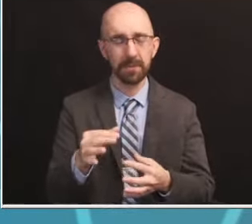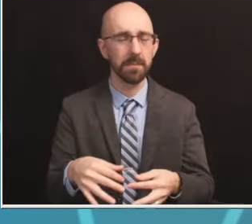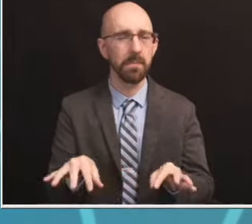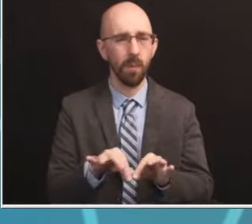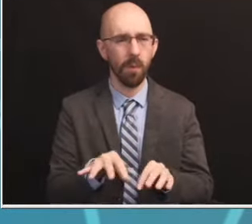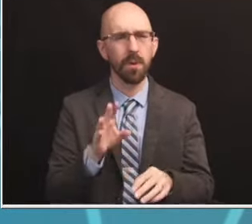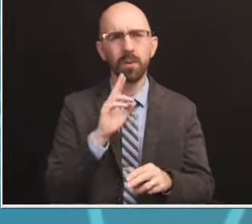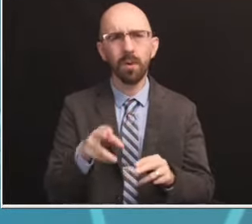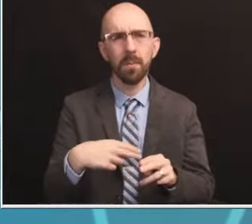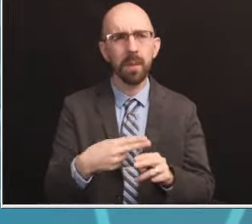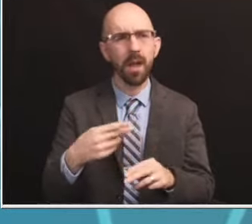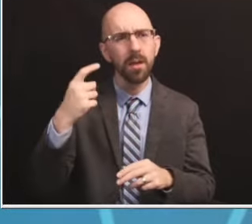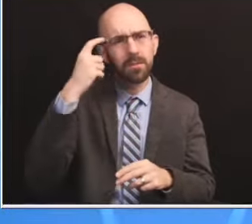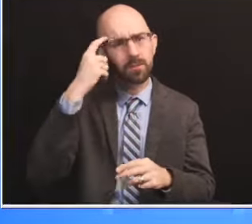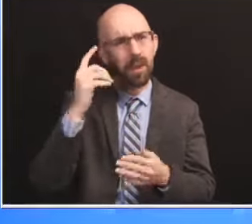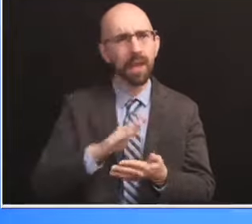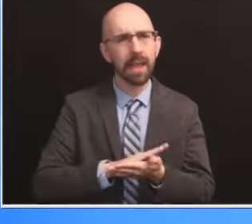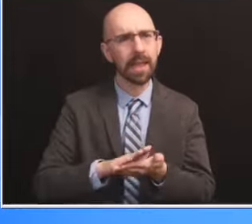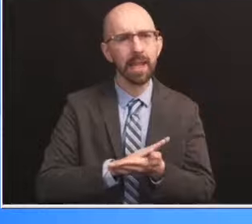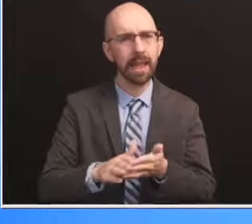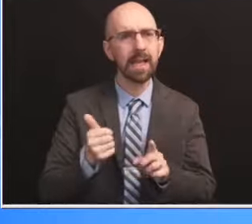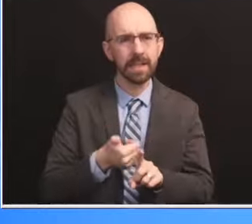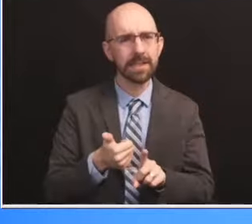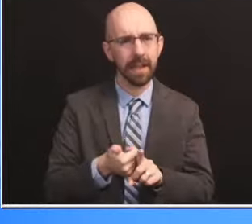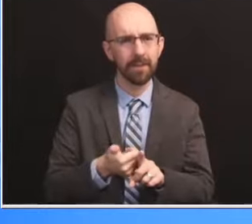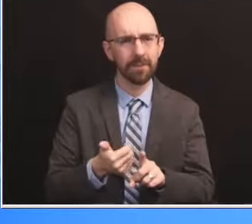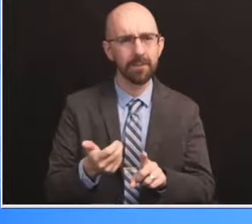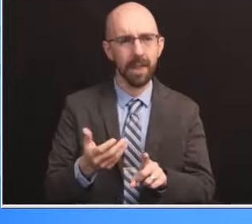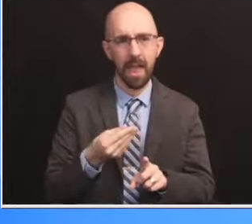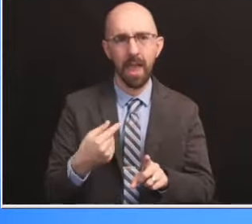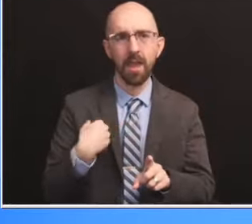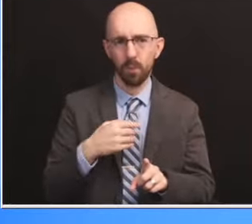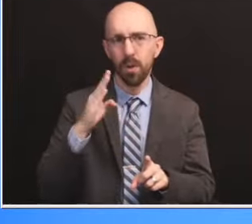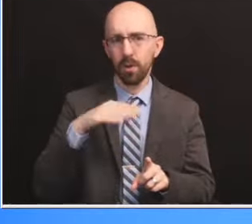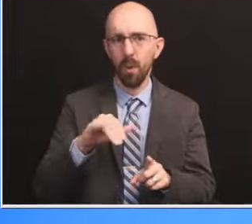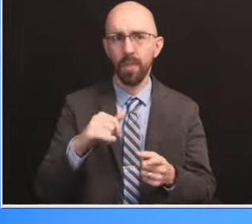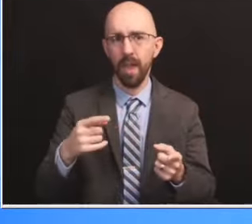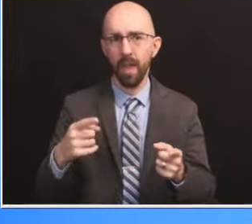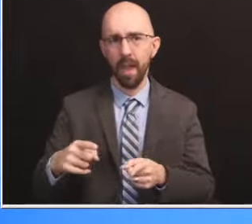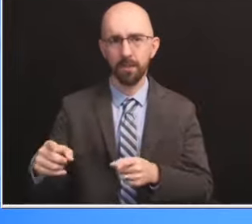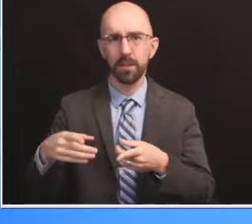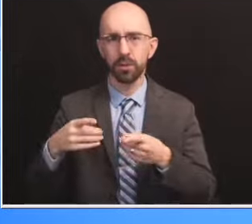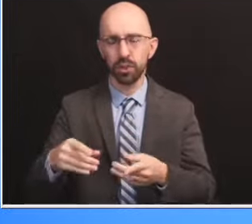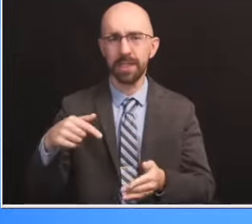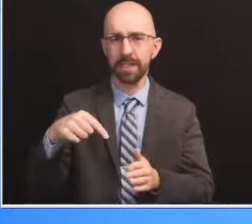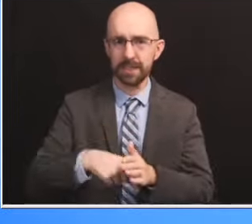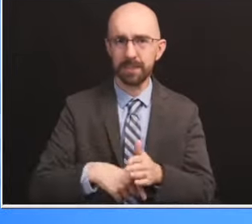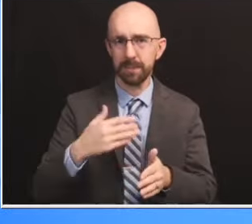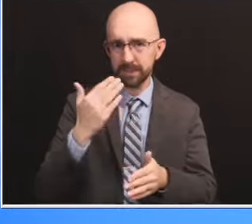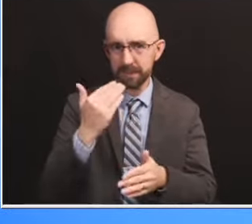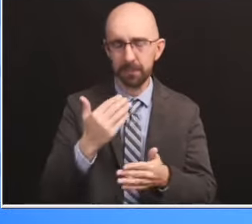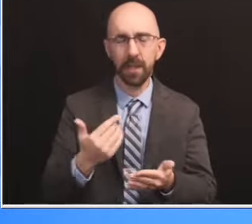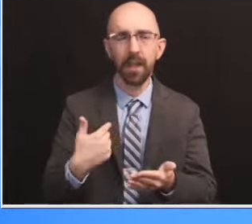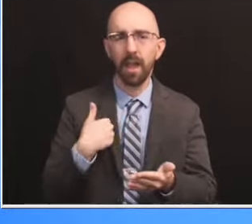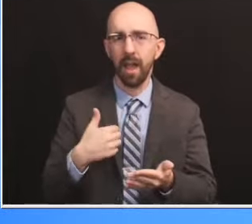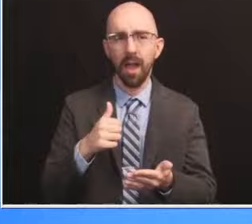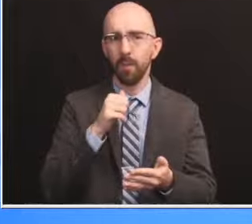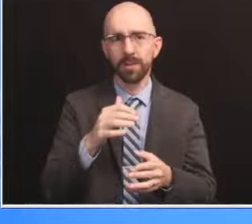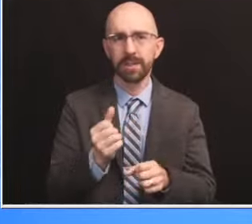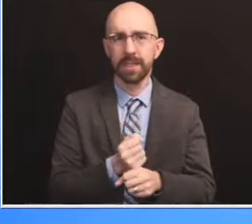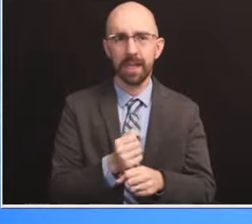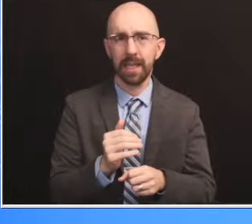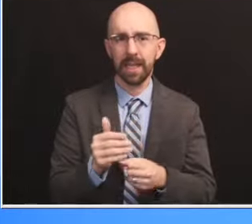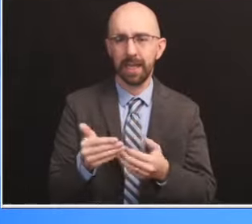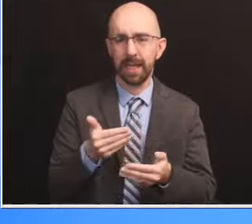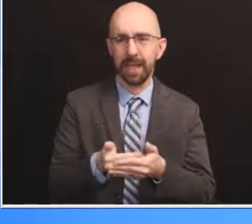your brain cleaning itself out, and we know that happens during deep sleep. Yes. And I hadn't been getting nearly enough of